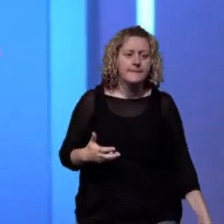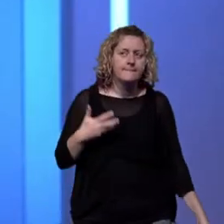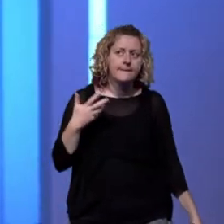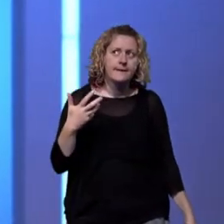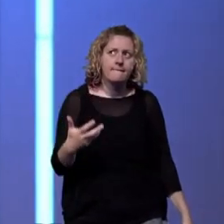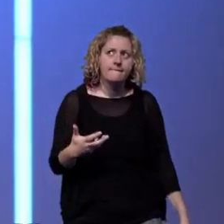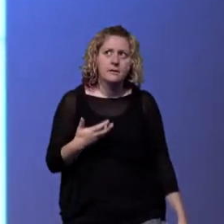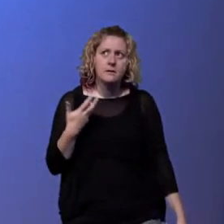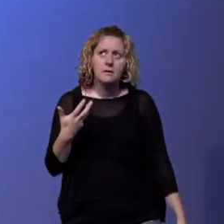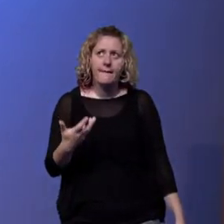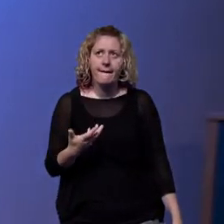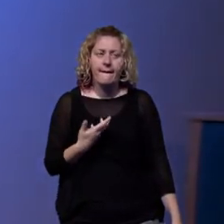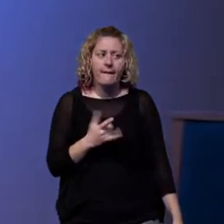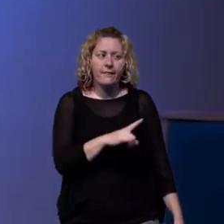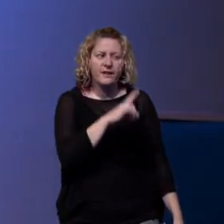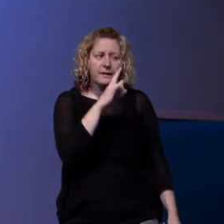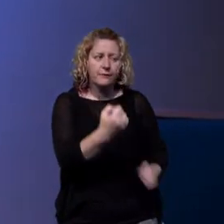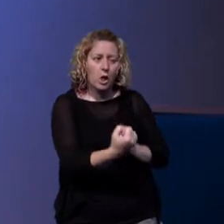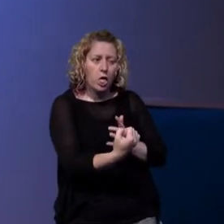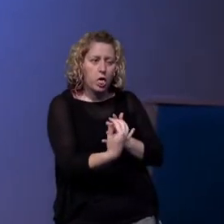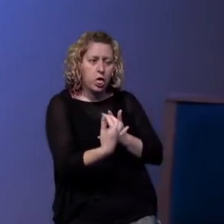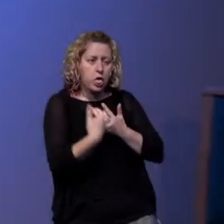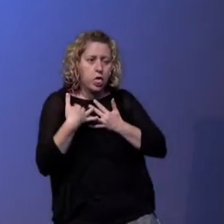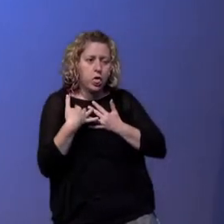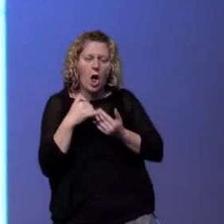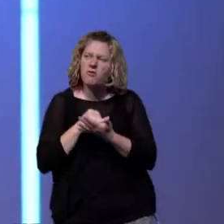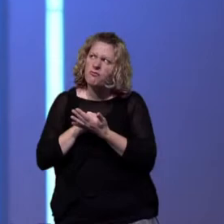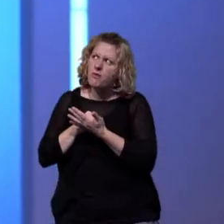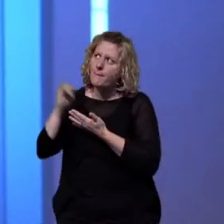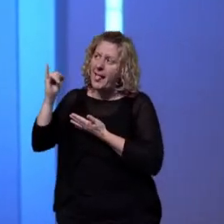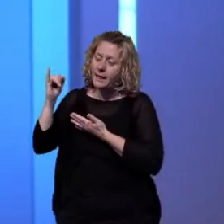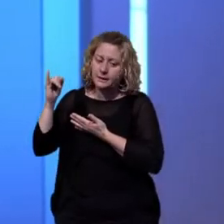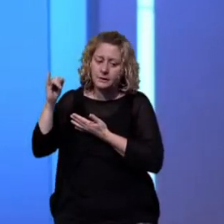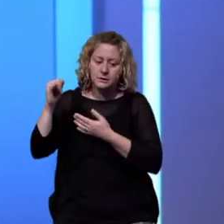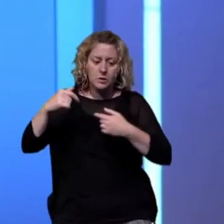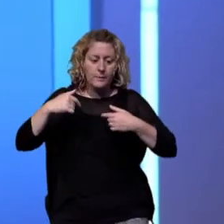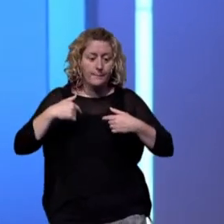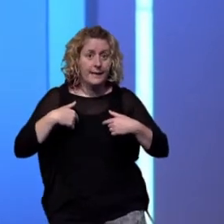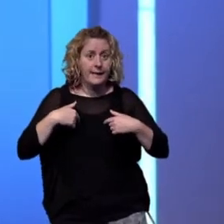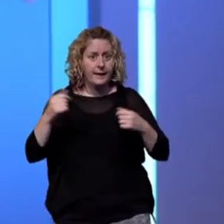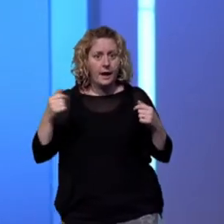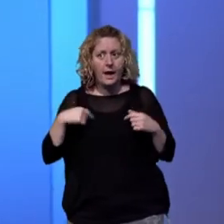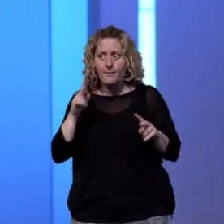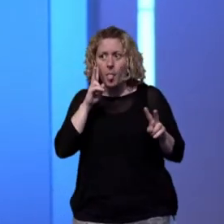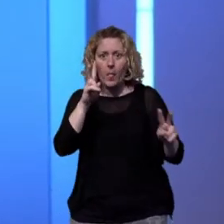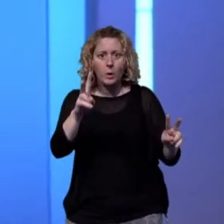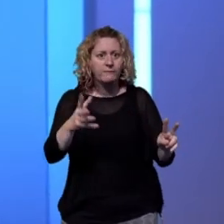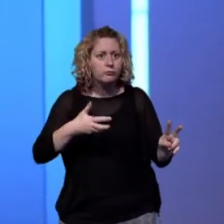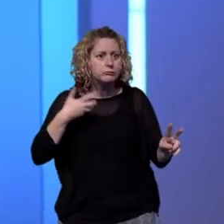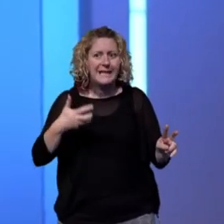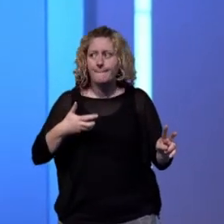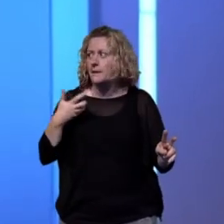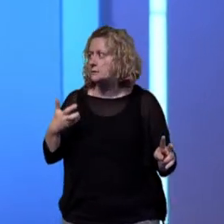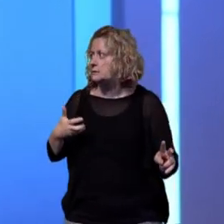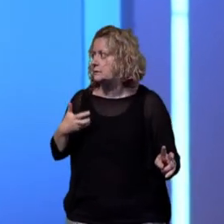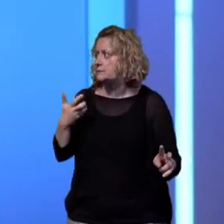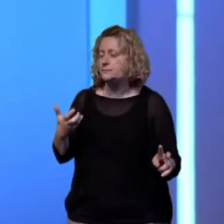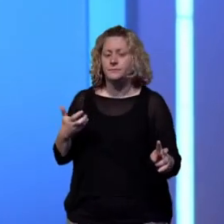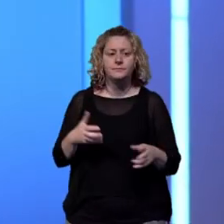rebellion in them. So as a Christian leader, I'm always, my antennae are out at church, always for resentment. I